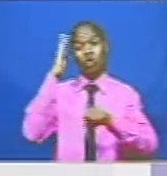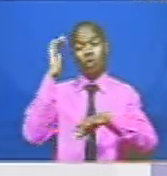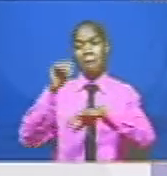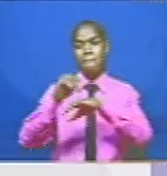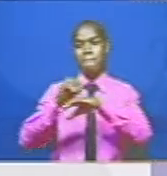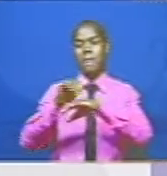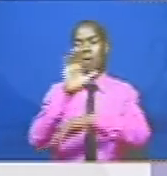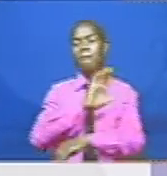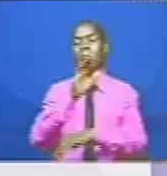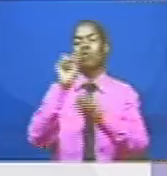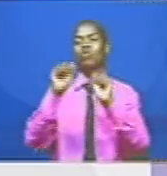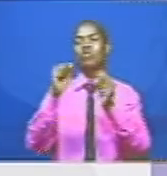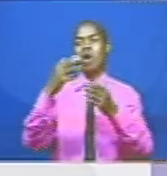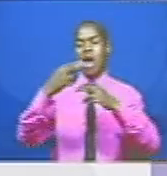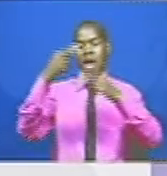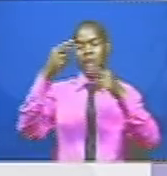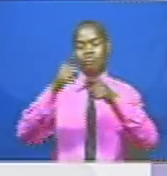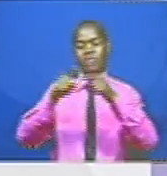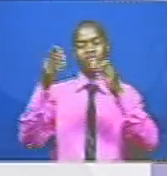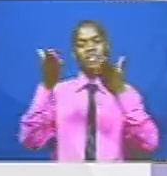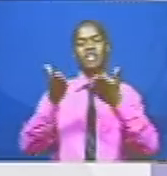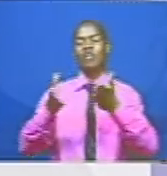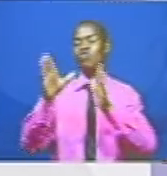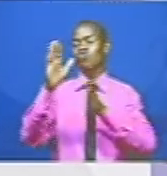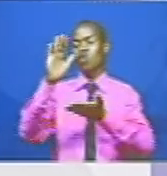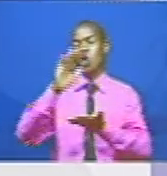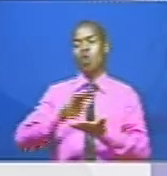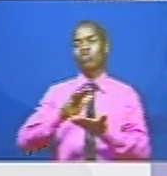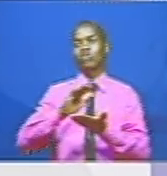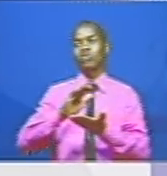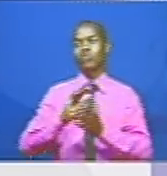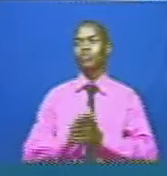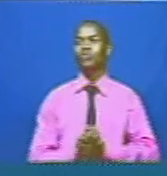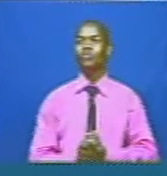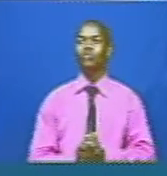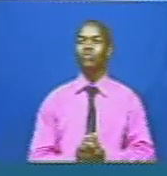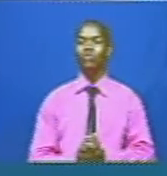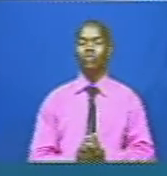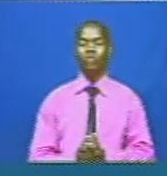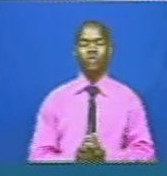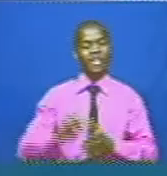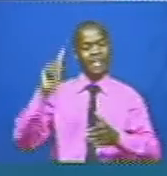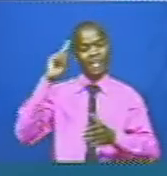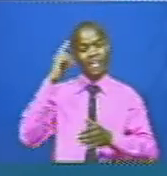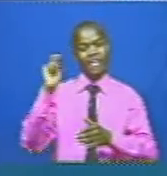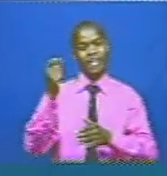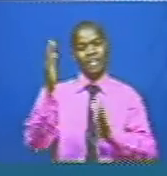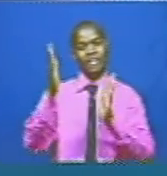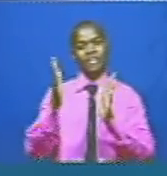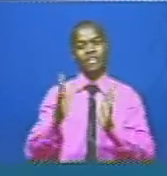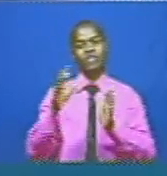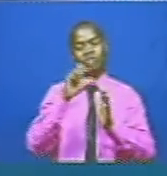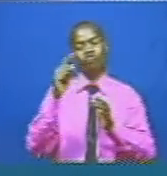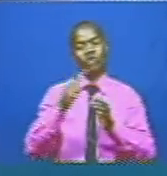a bit high. But at the moment, I'll say it's still low. Still low. Yes. And I think most Kenyans don't embrace the local